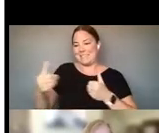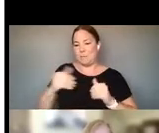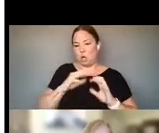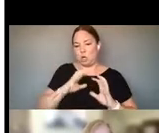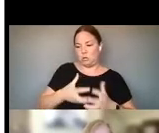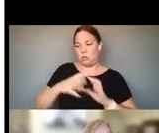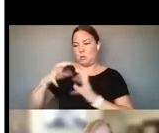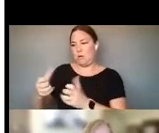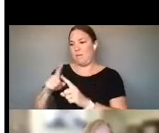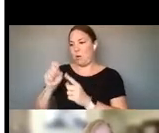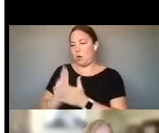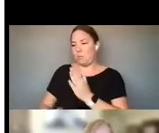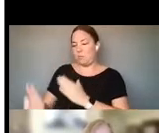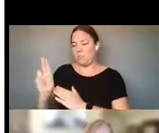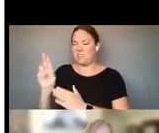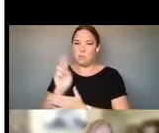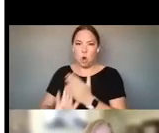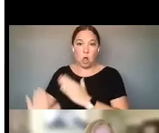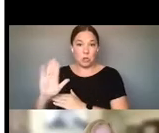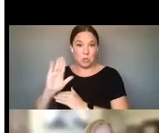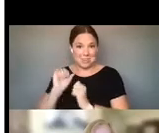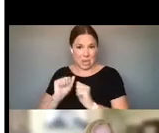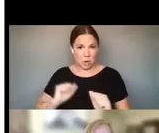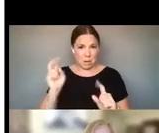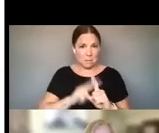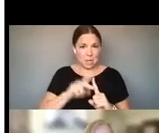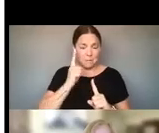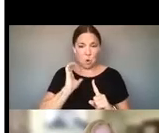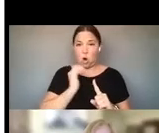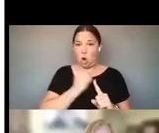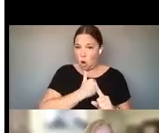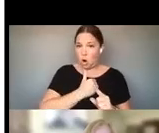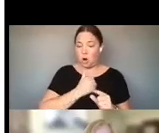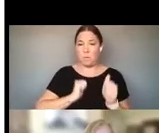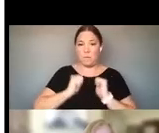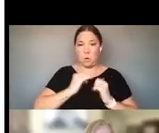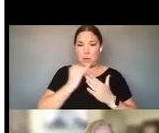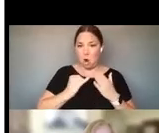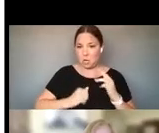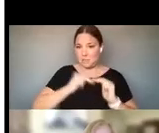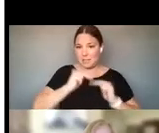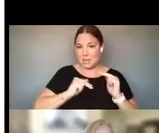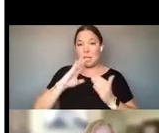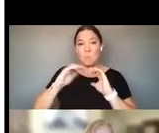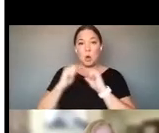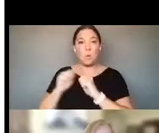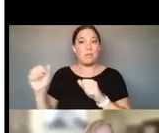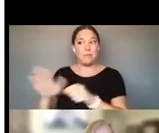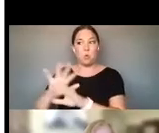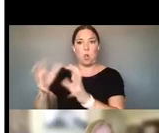would we be able to apply specifically for our performing arts facility, as opposed to the entire college?